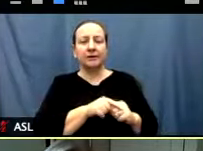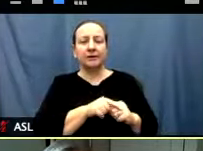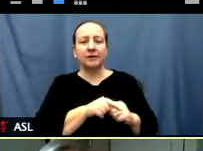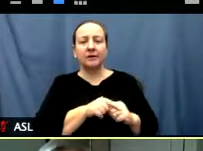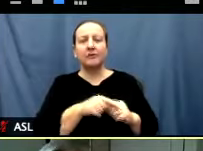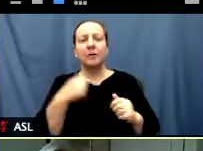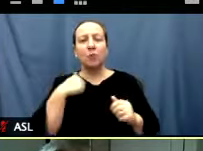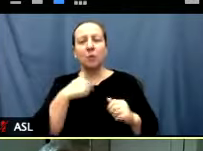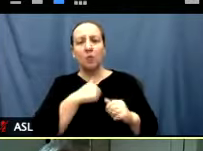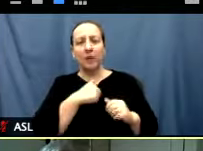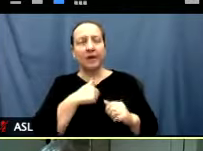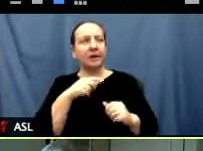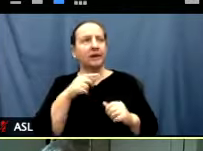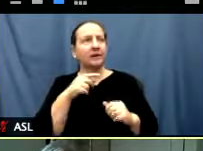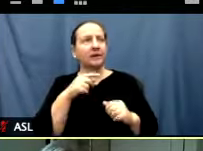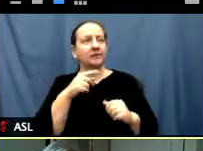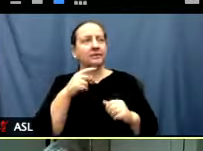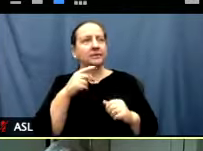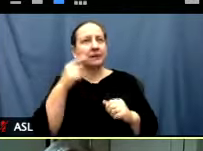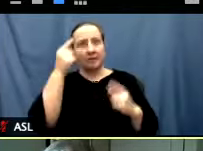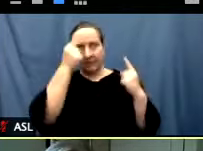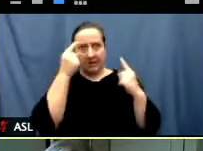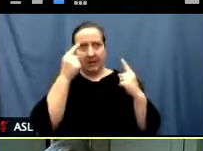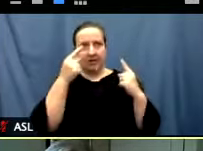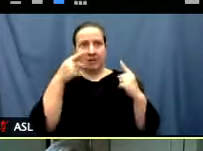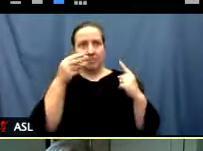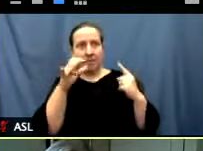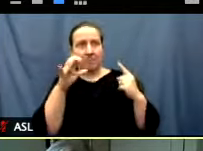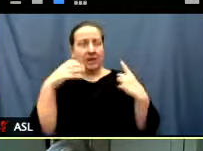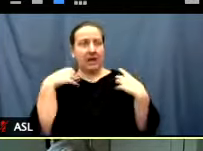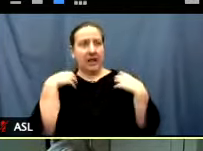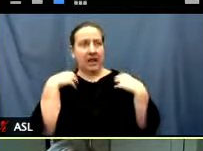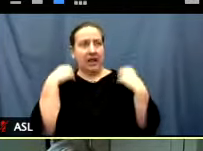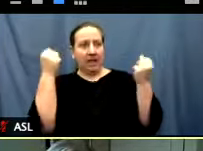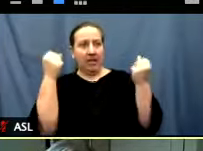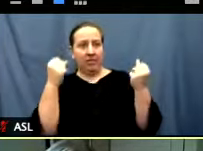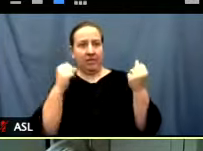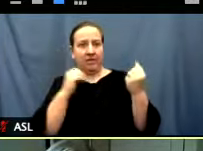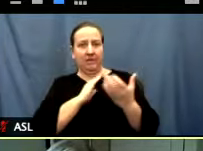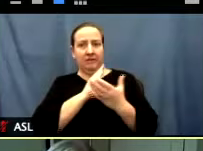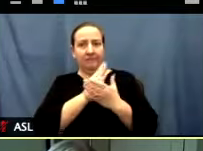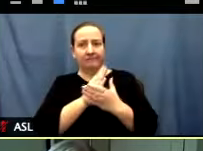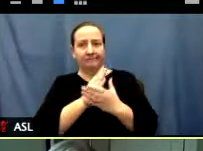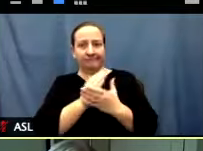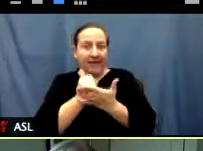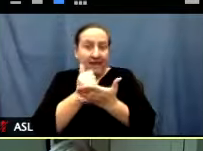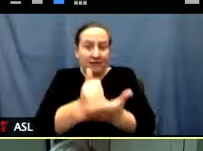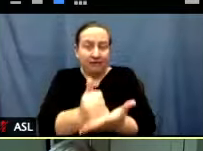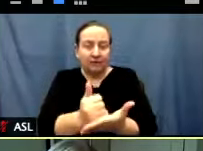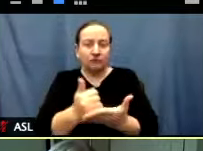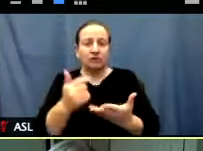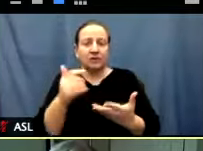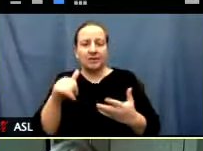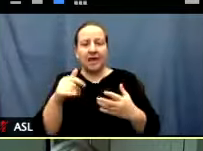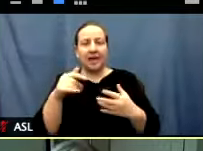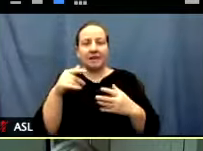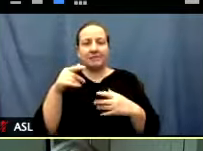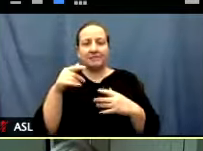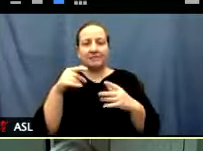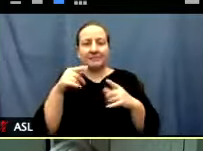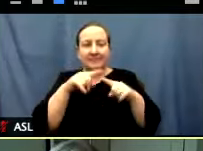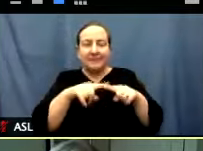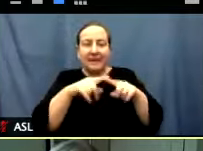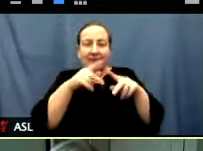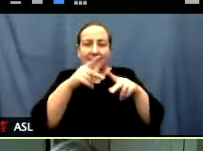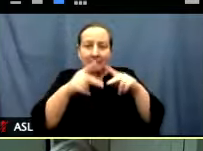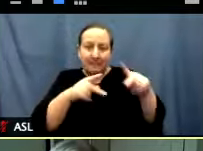when we look at public health interventions, they are population level interventions. They obviously rely on individual